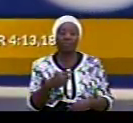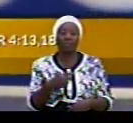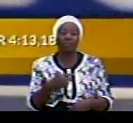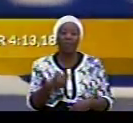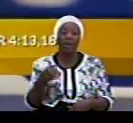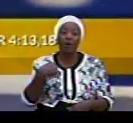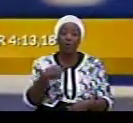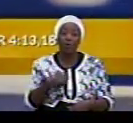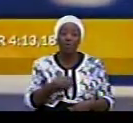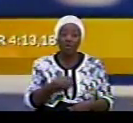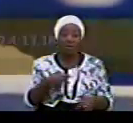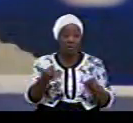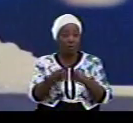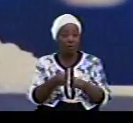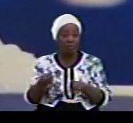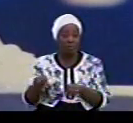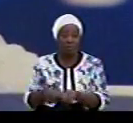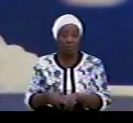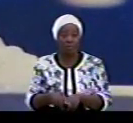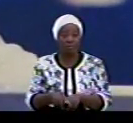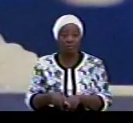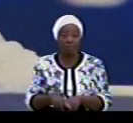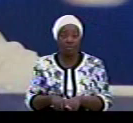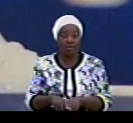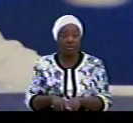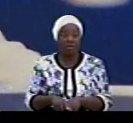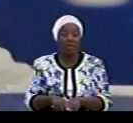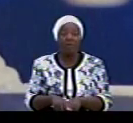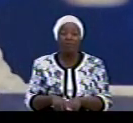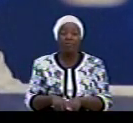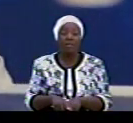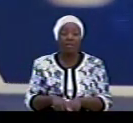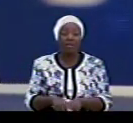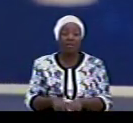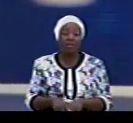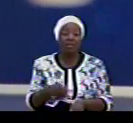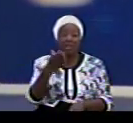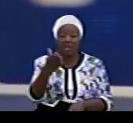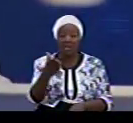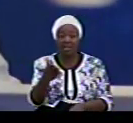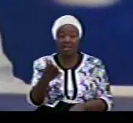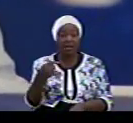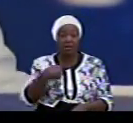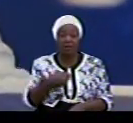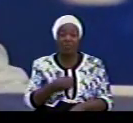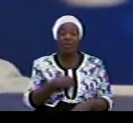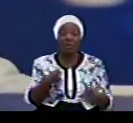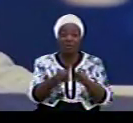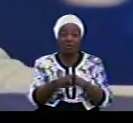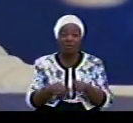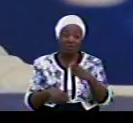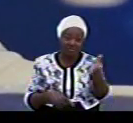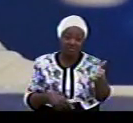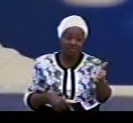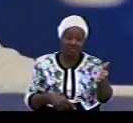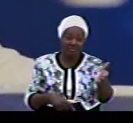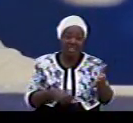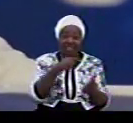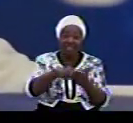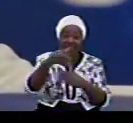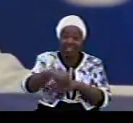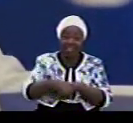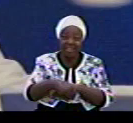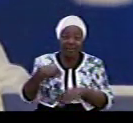also here. We also there. We also tonight. We